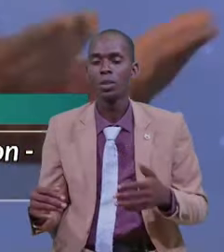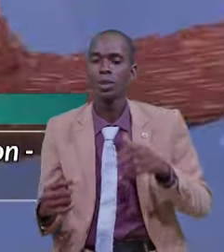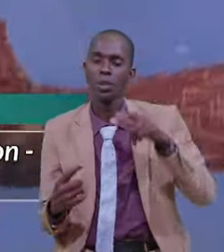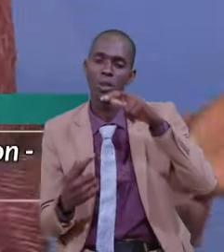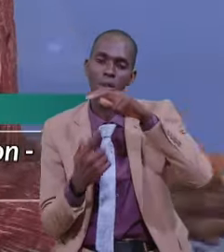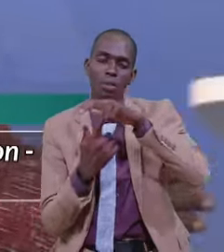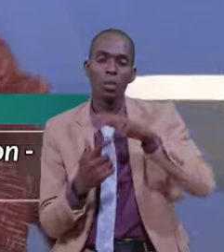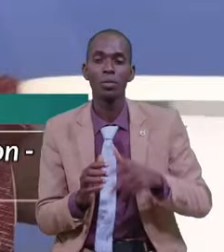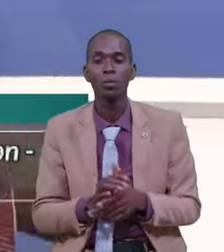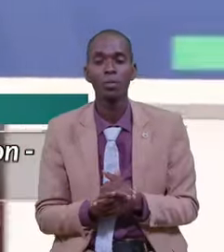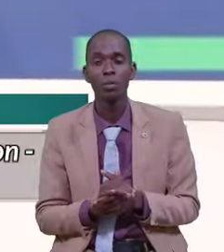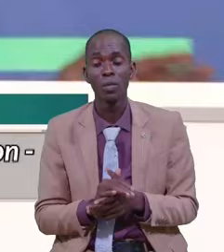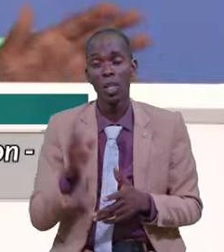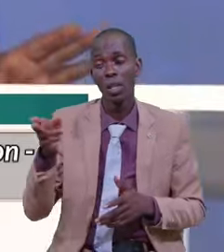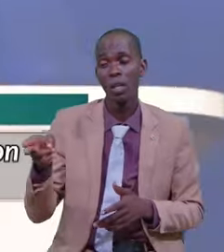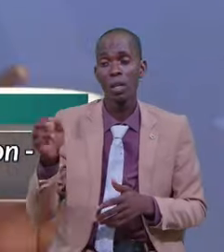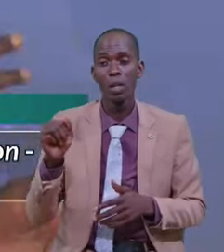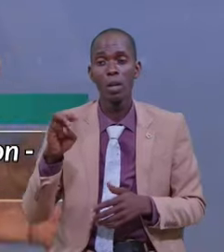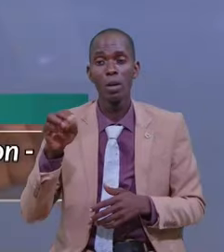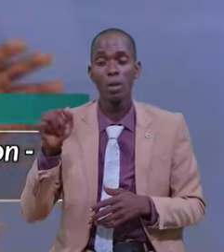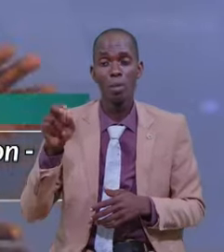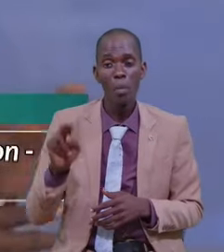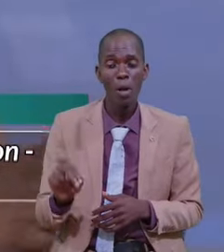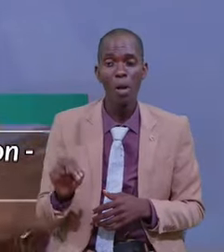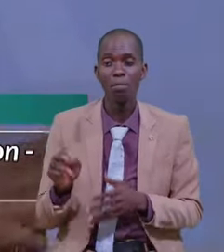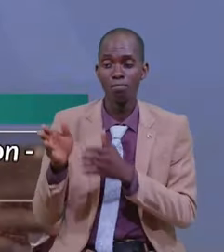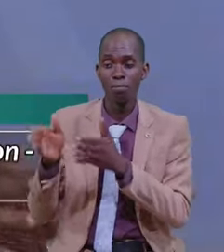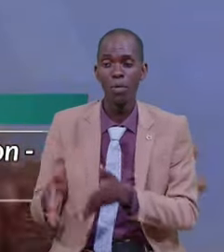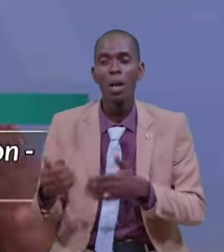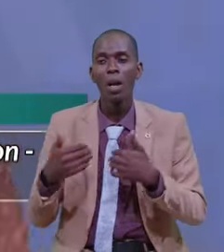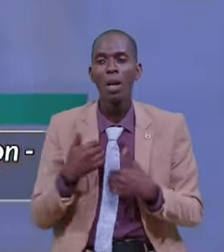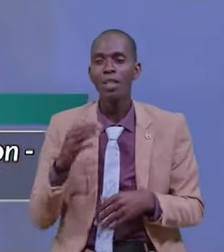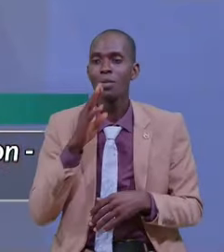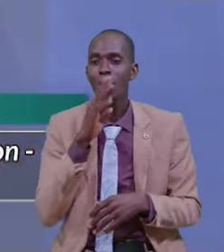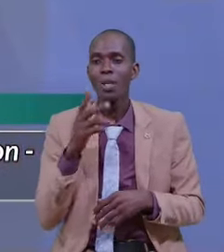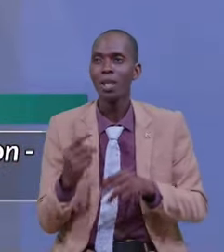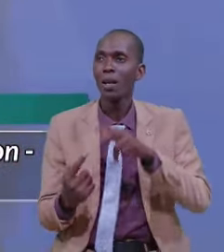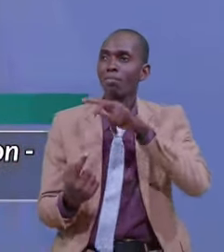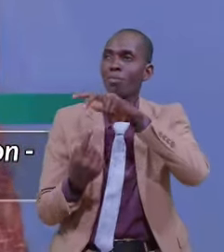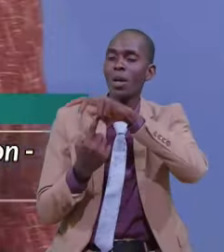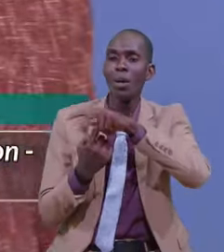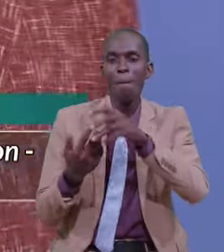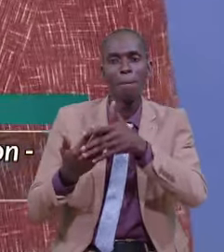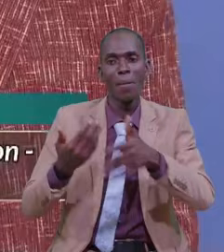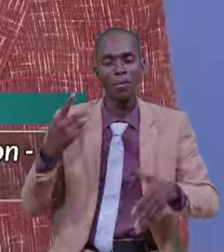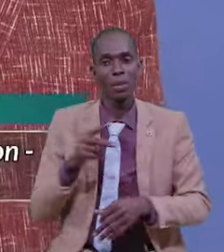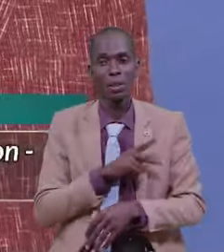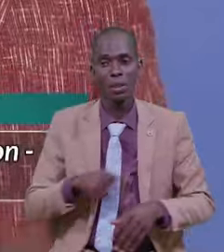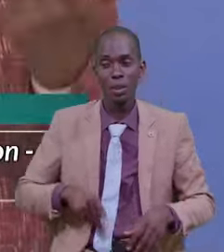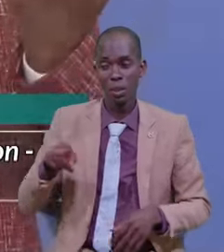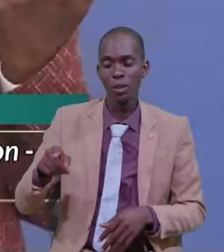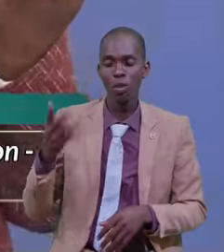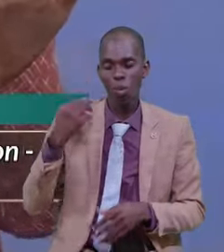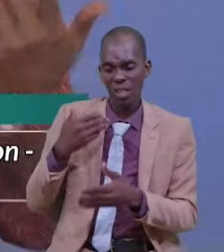champion. Haman had been the champion before the king. He was next to the king.